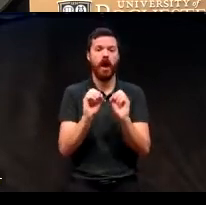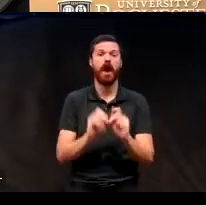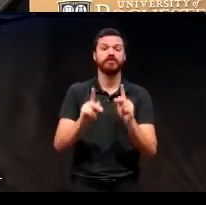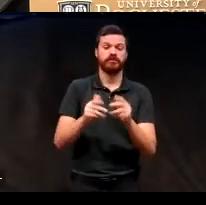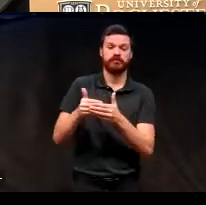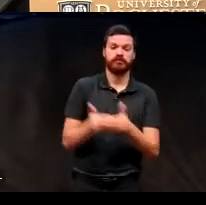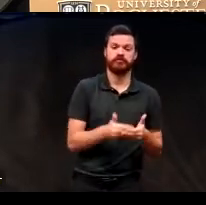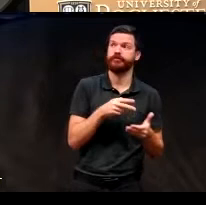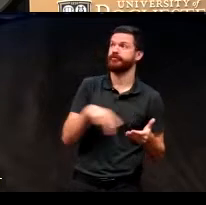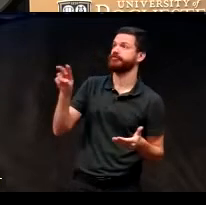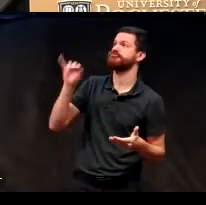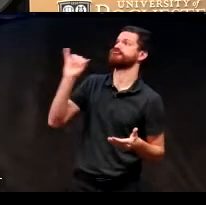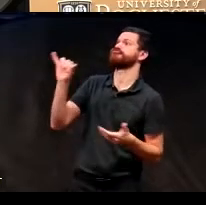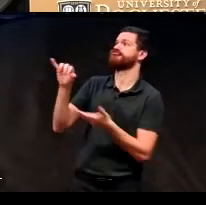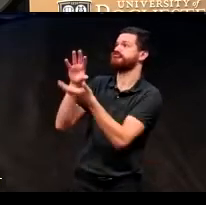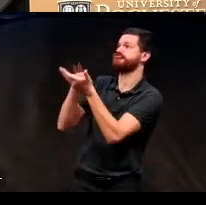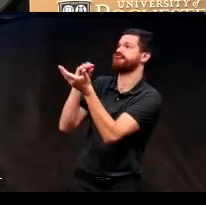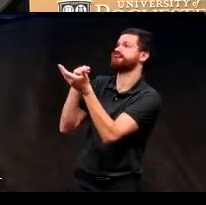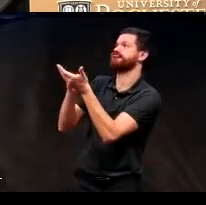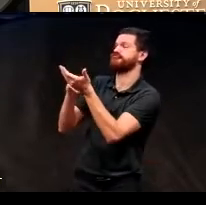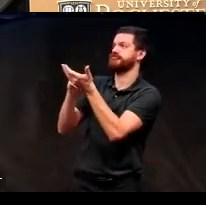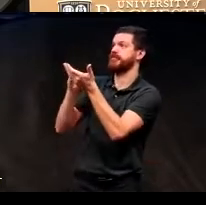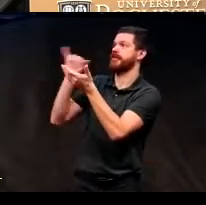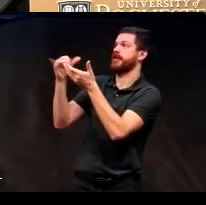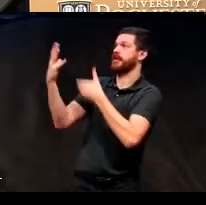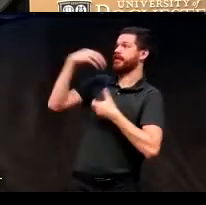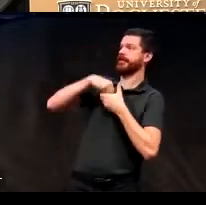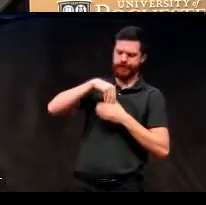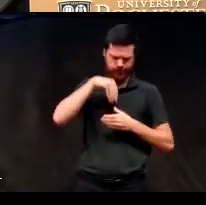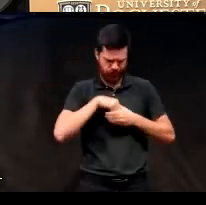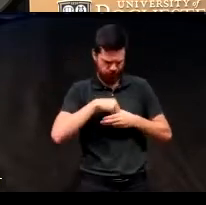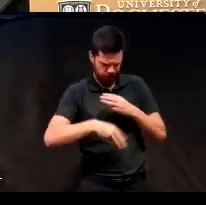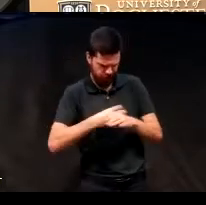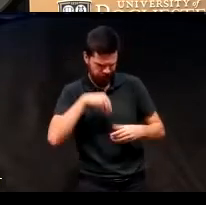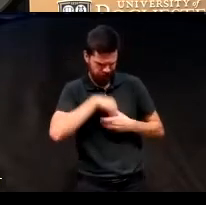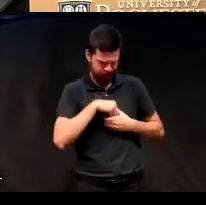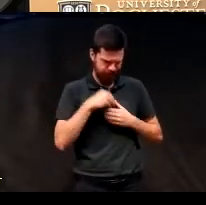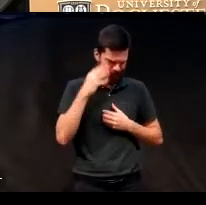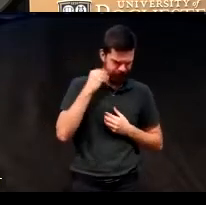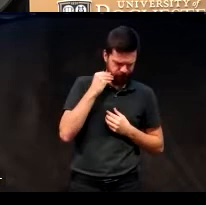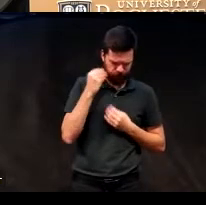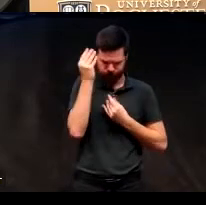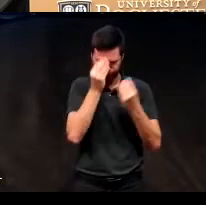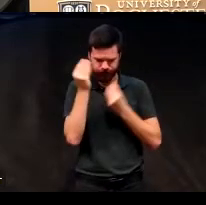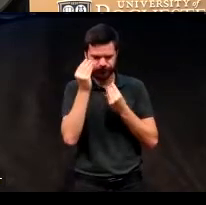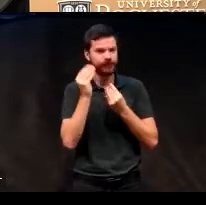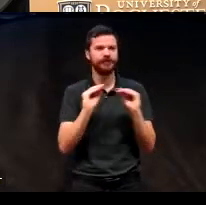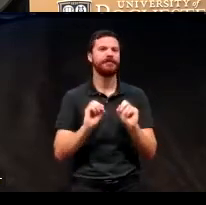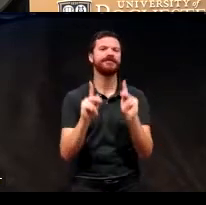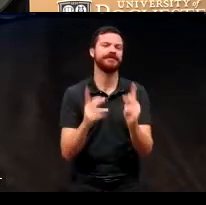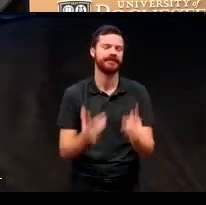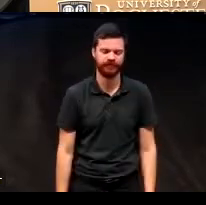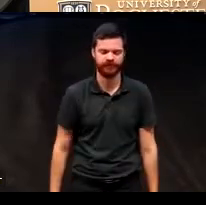infant to learn about their own internal world and internal experiences. So